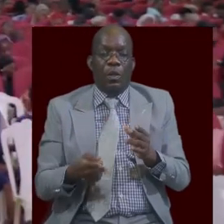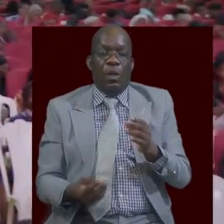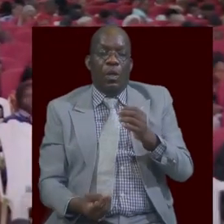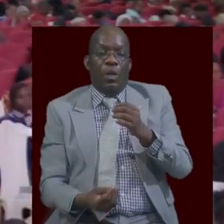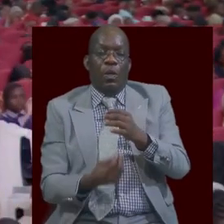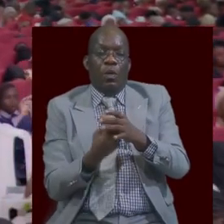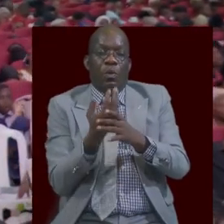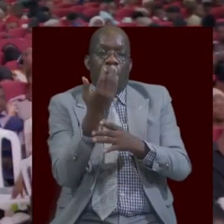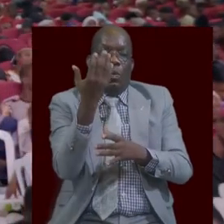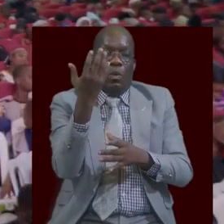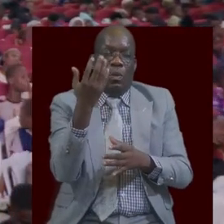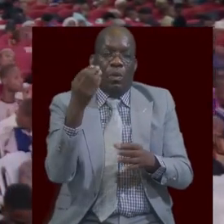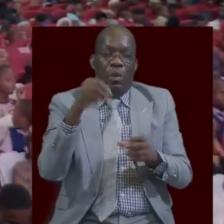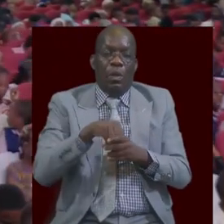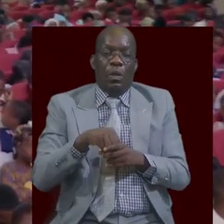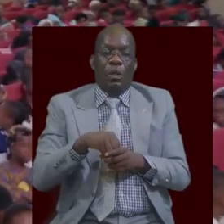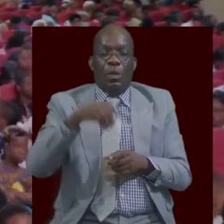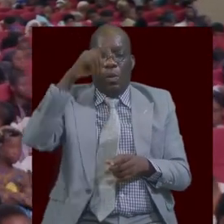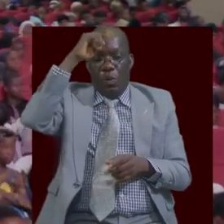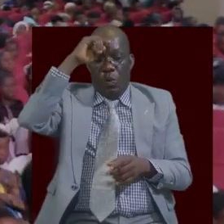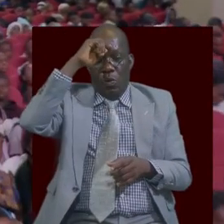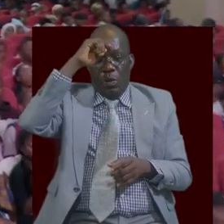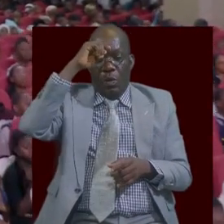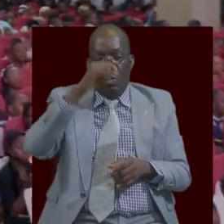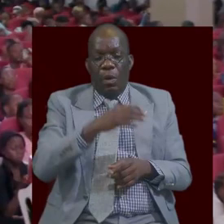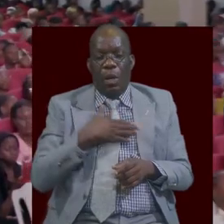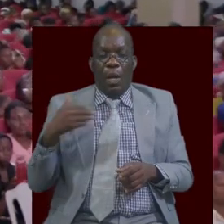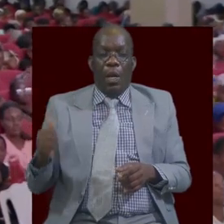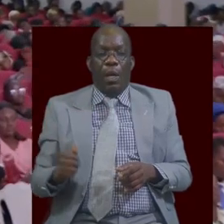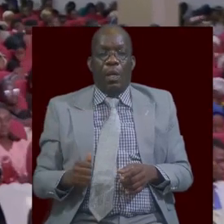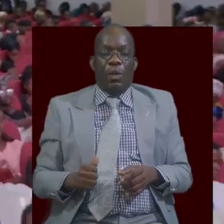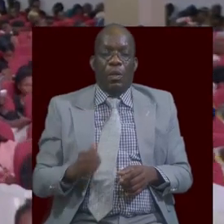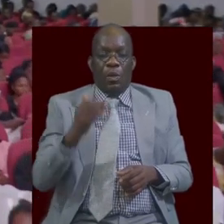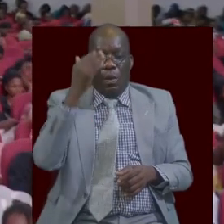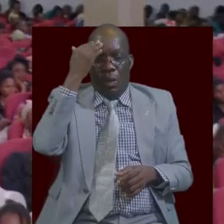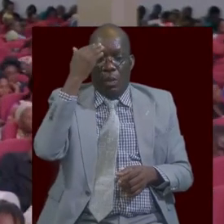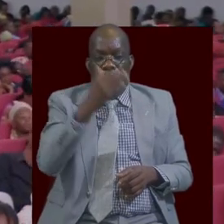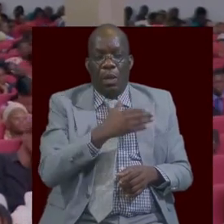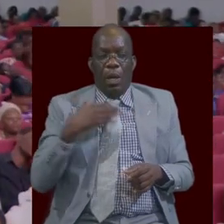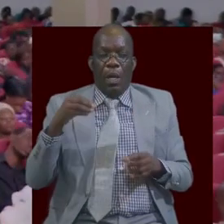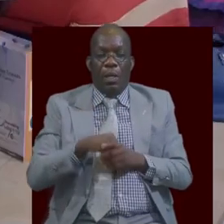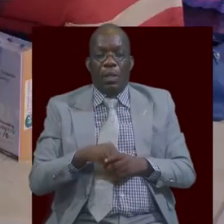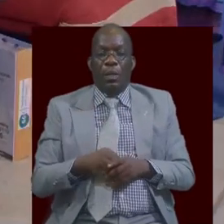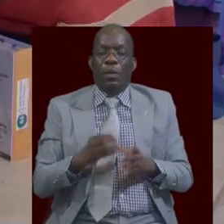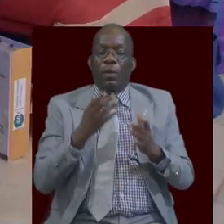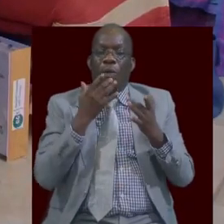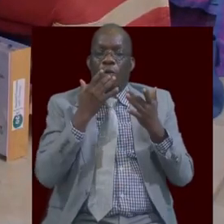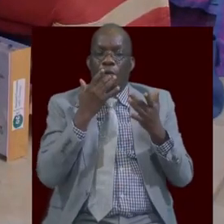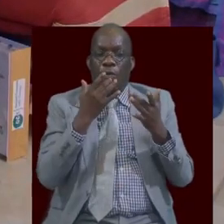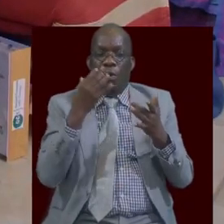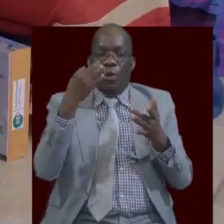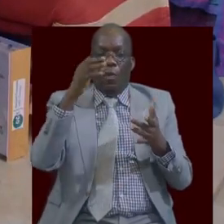increased in wisdom and in stature and in favor with